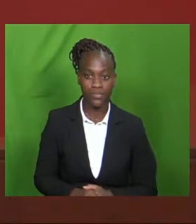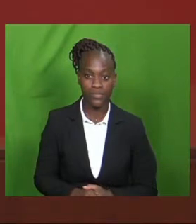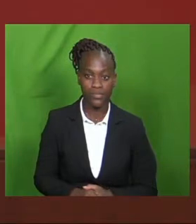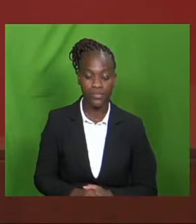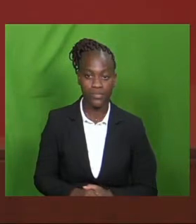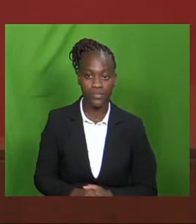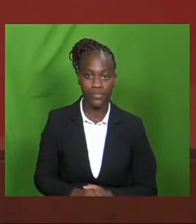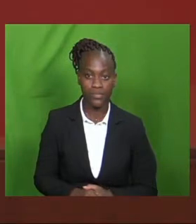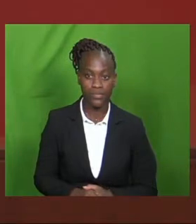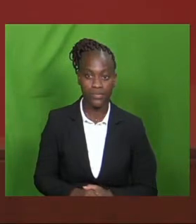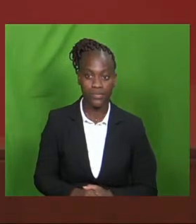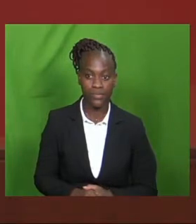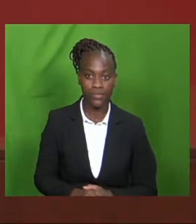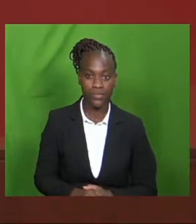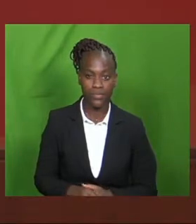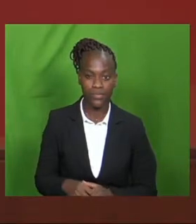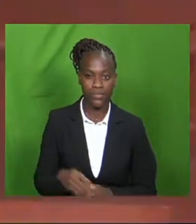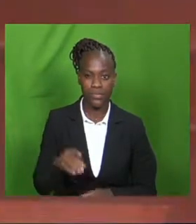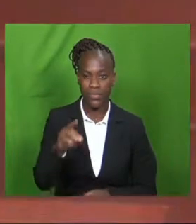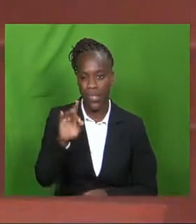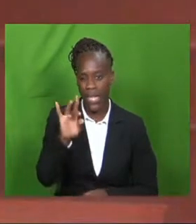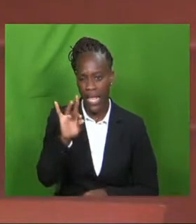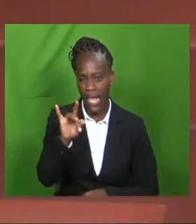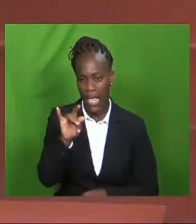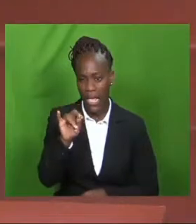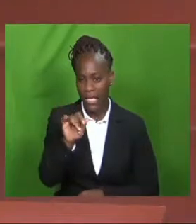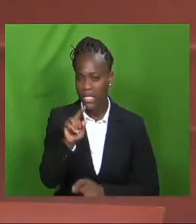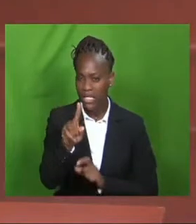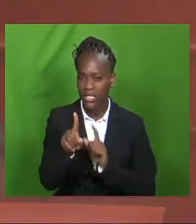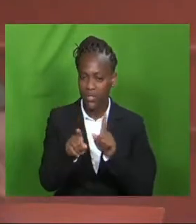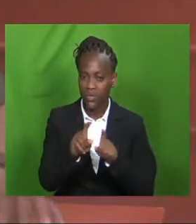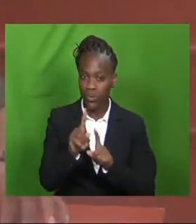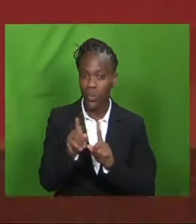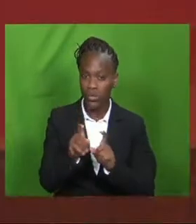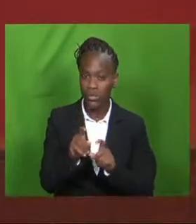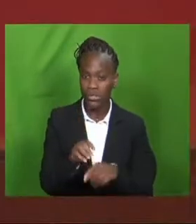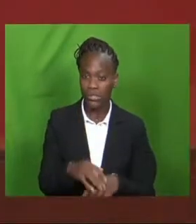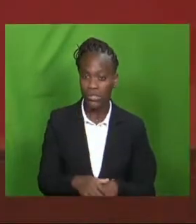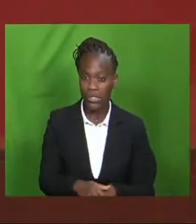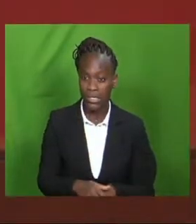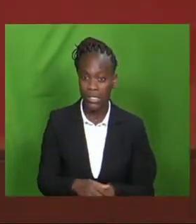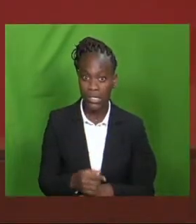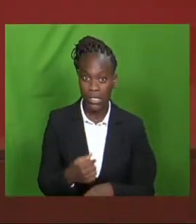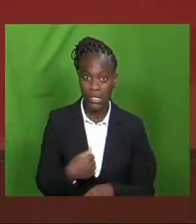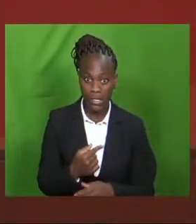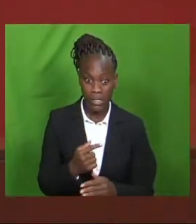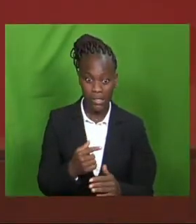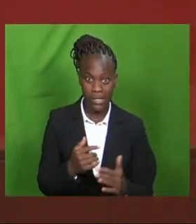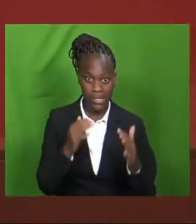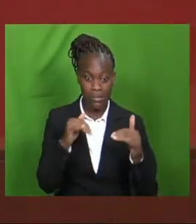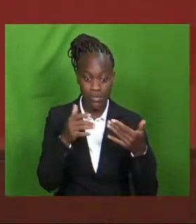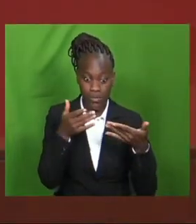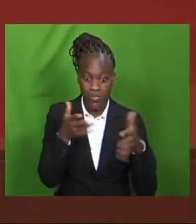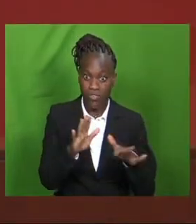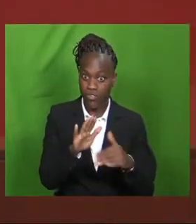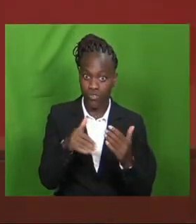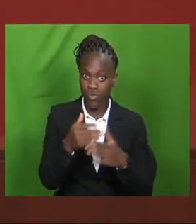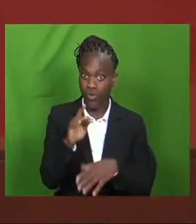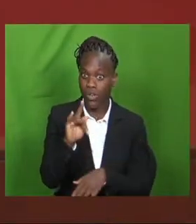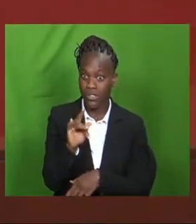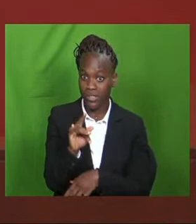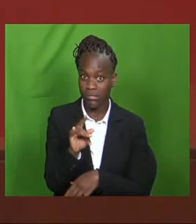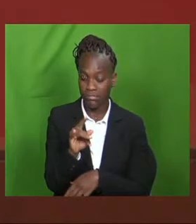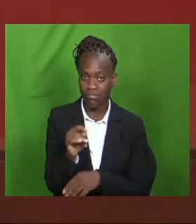We have 18 questions, and we intend to finish all the 18, and so I have to